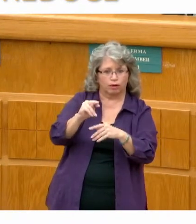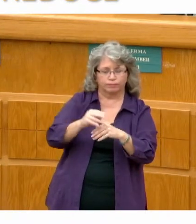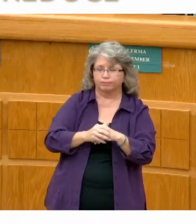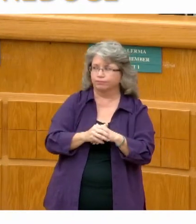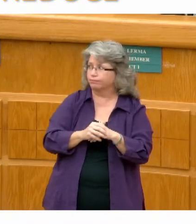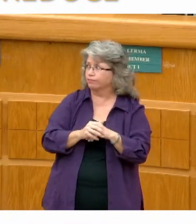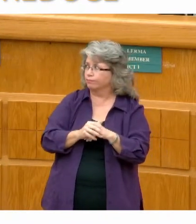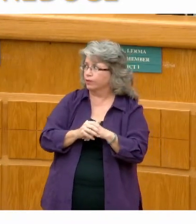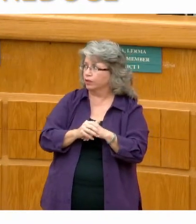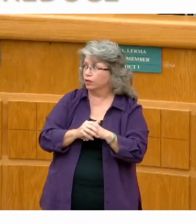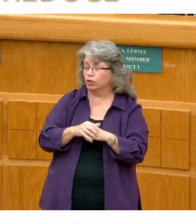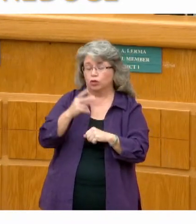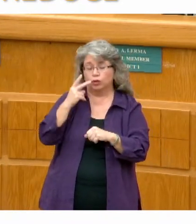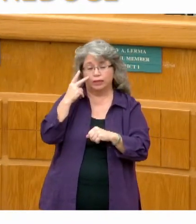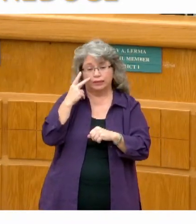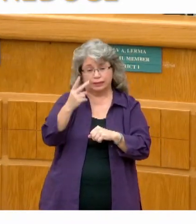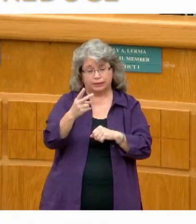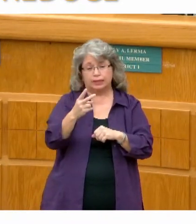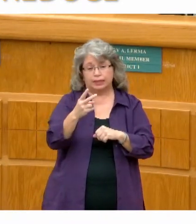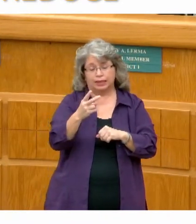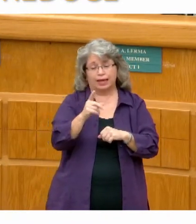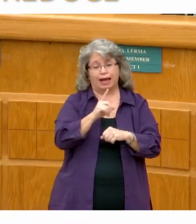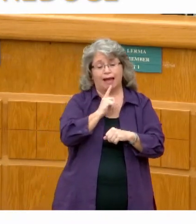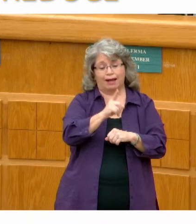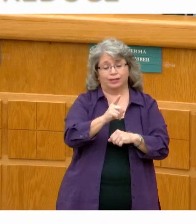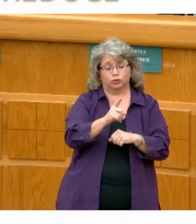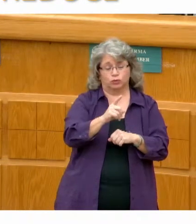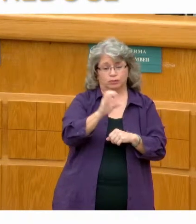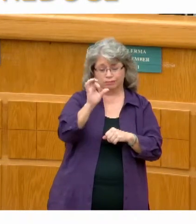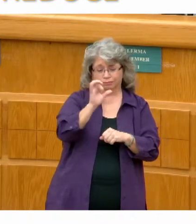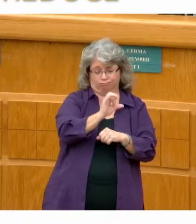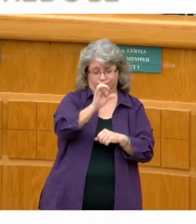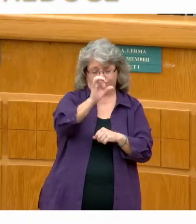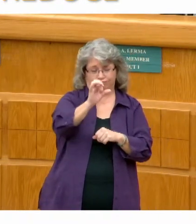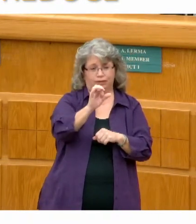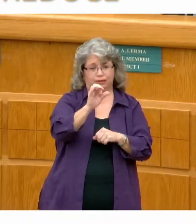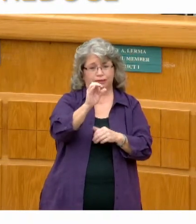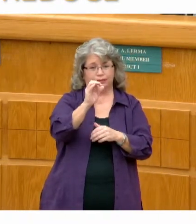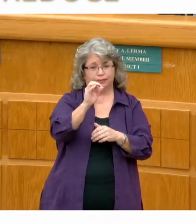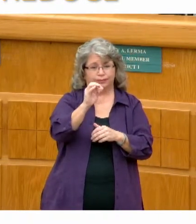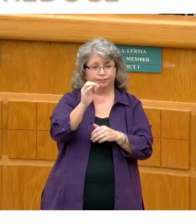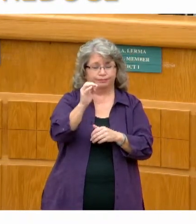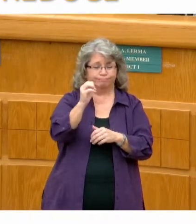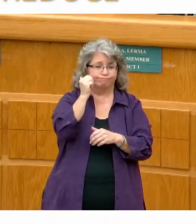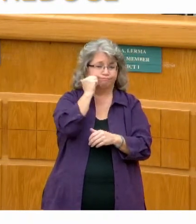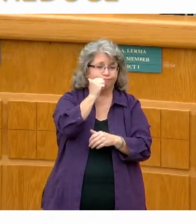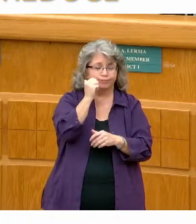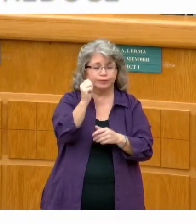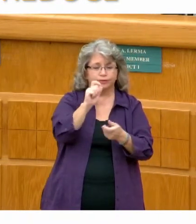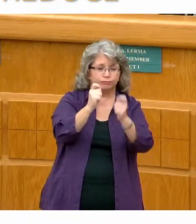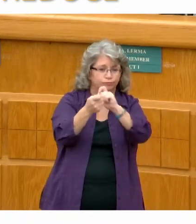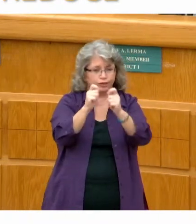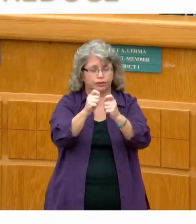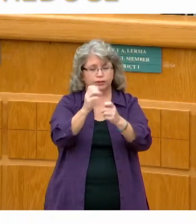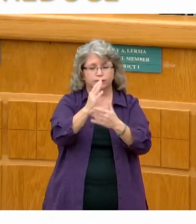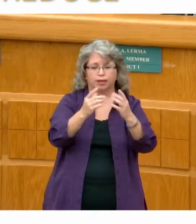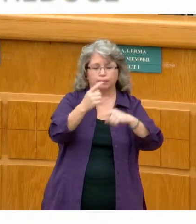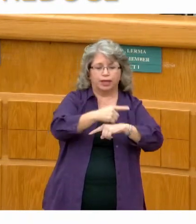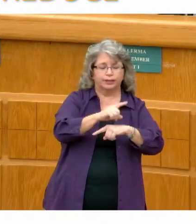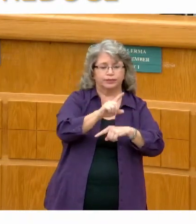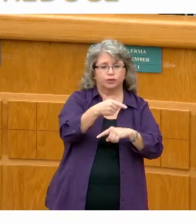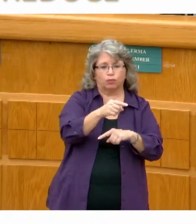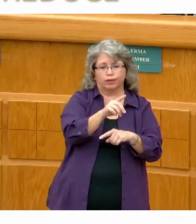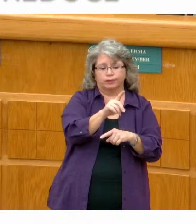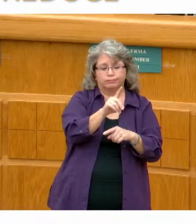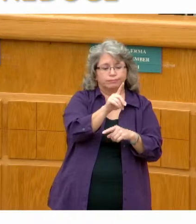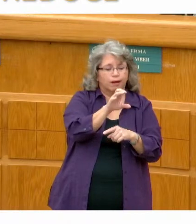Now, you can see there's a lot of variation in the actual data points from day to day. Some days it can be only in the hundreds, and other days it could go